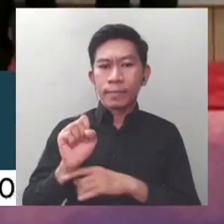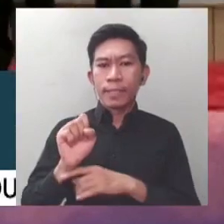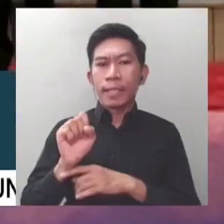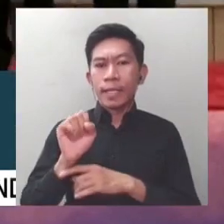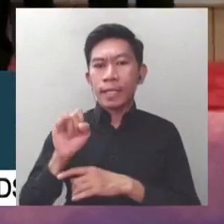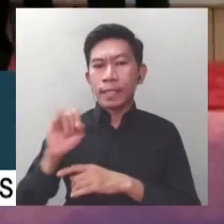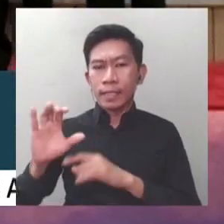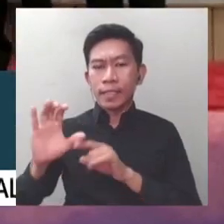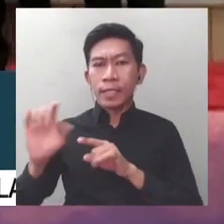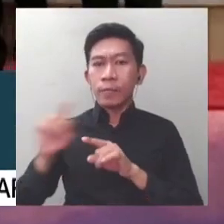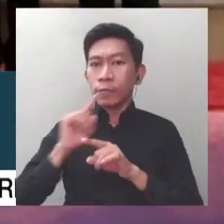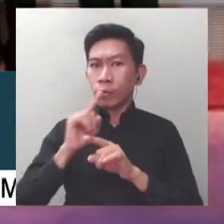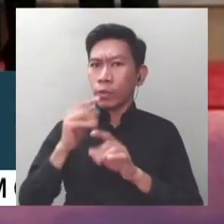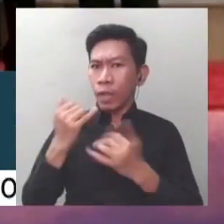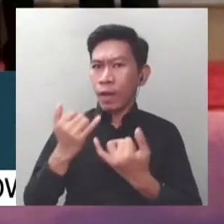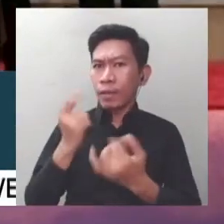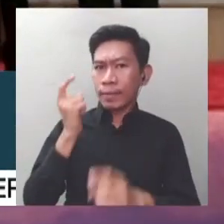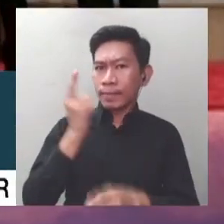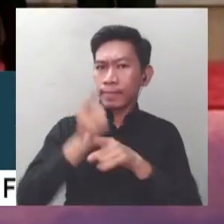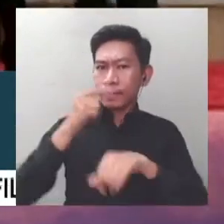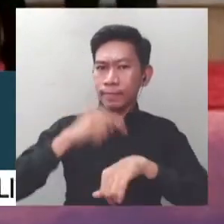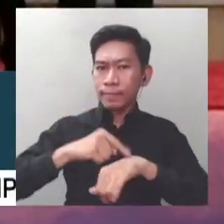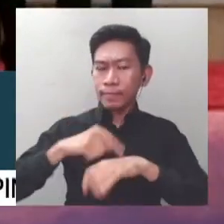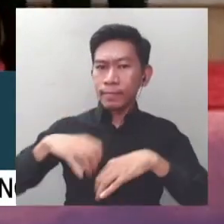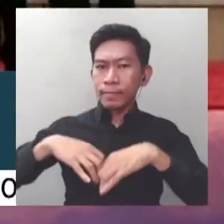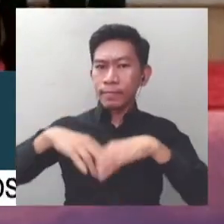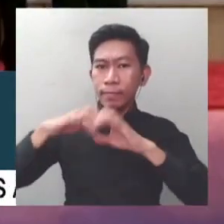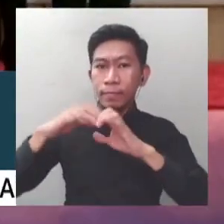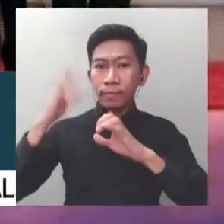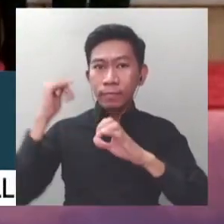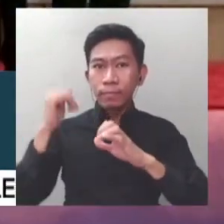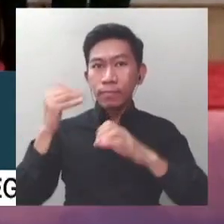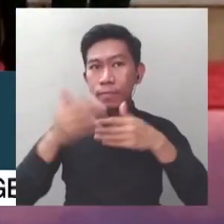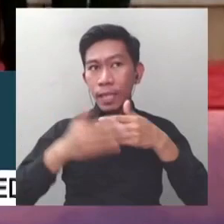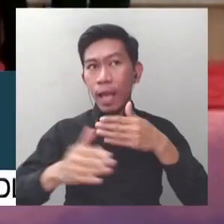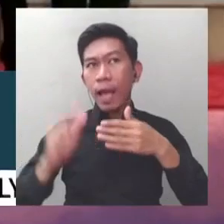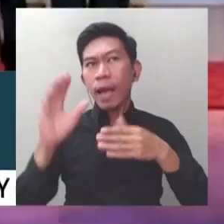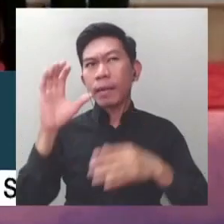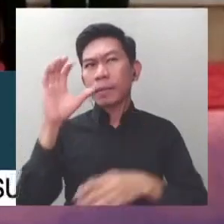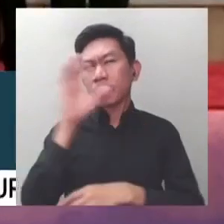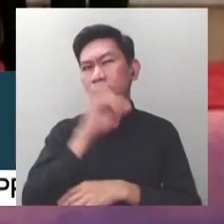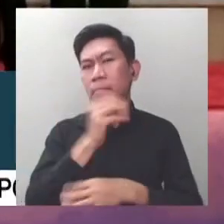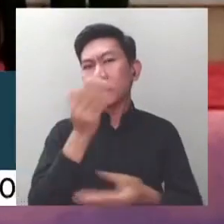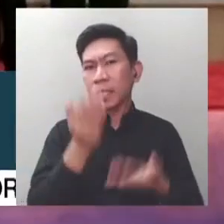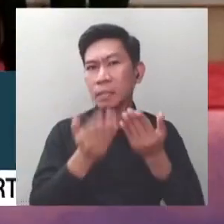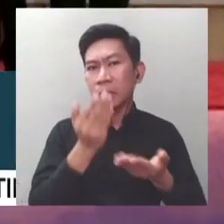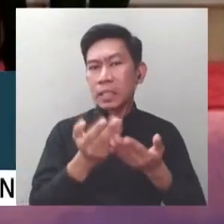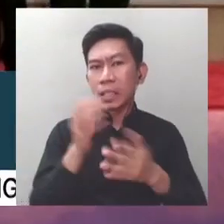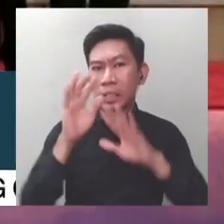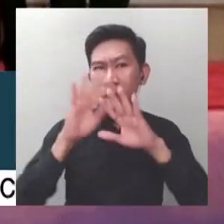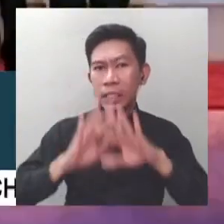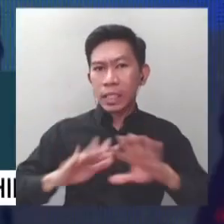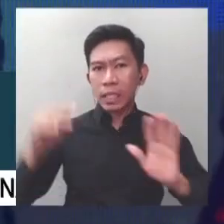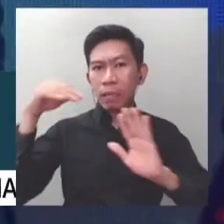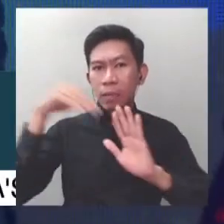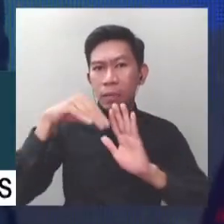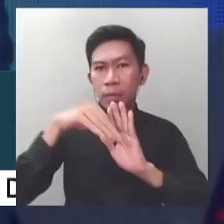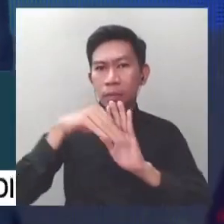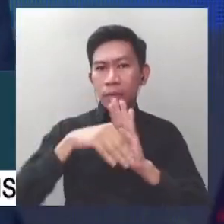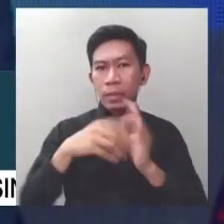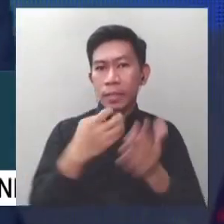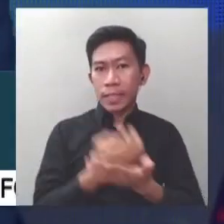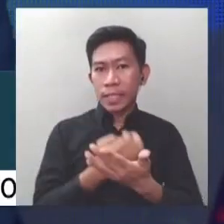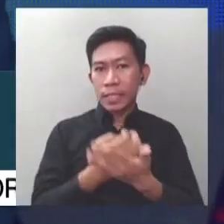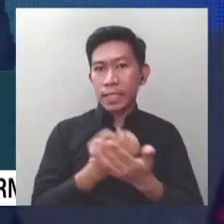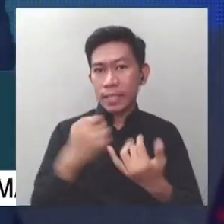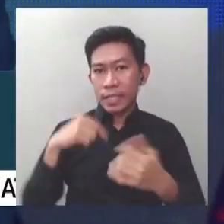at a better time, as it cited projections that ASEAN's economy would decline this year and the next. Recent events